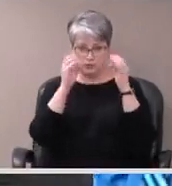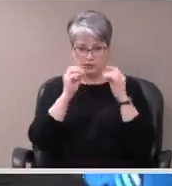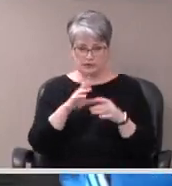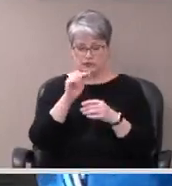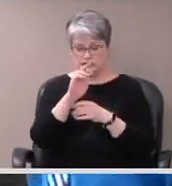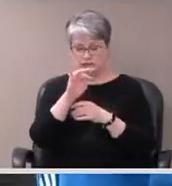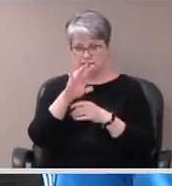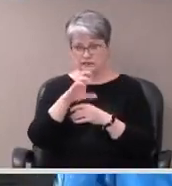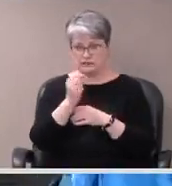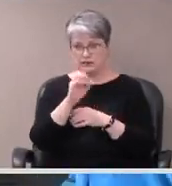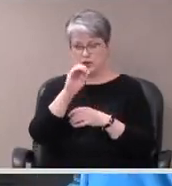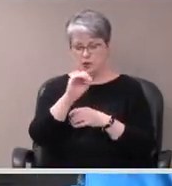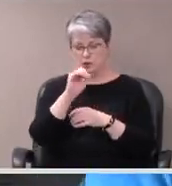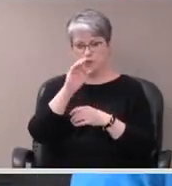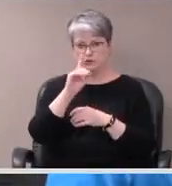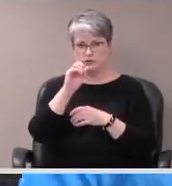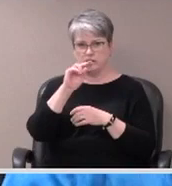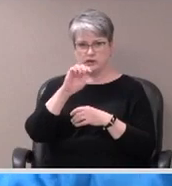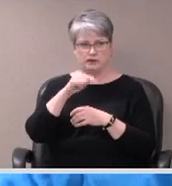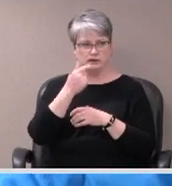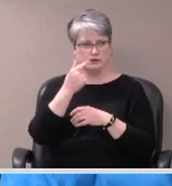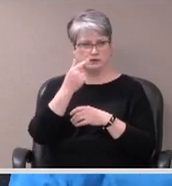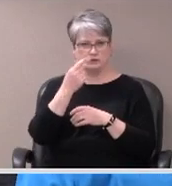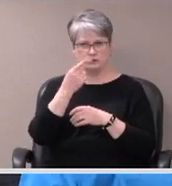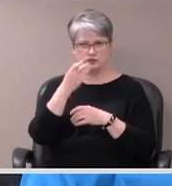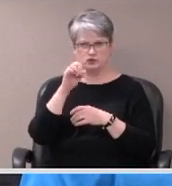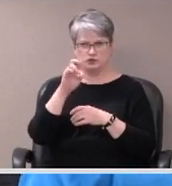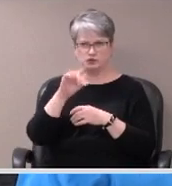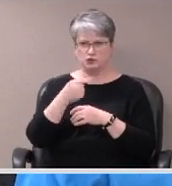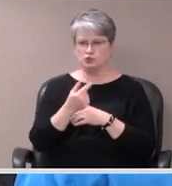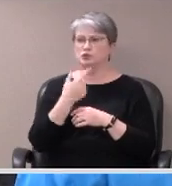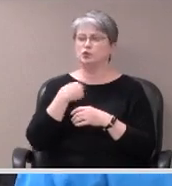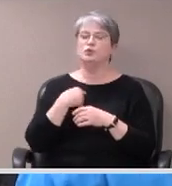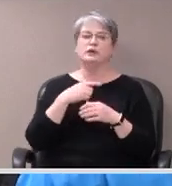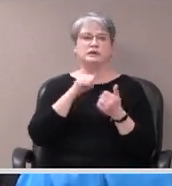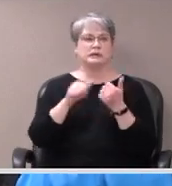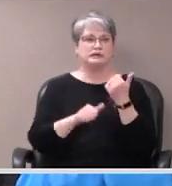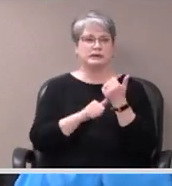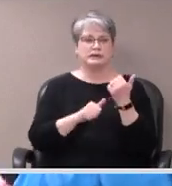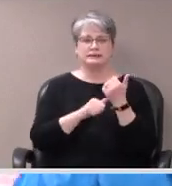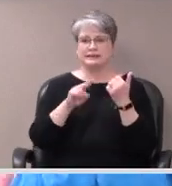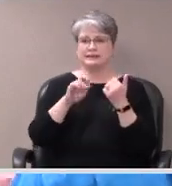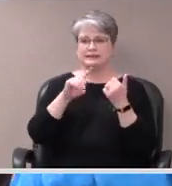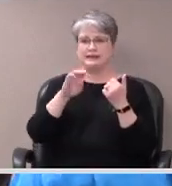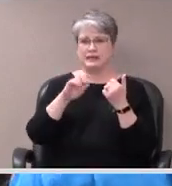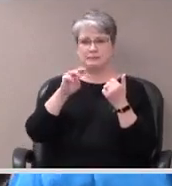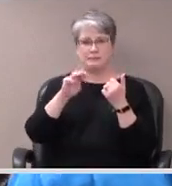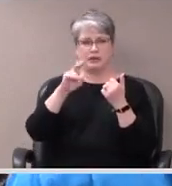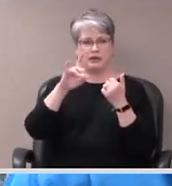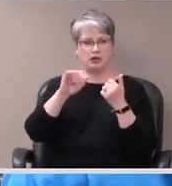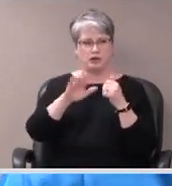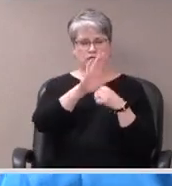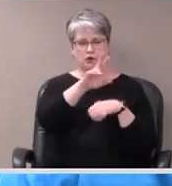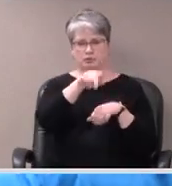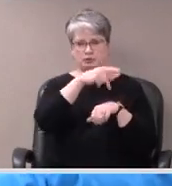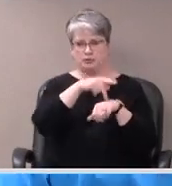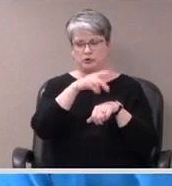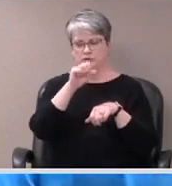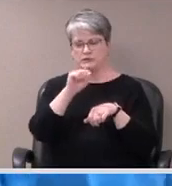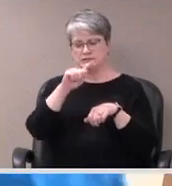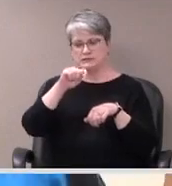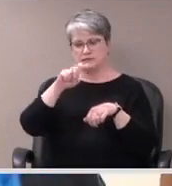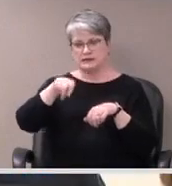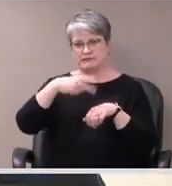Nancy O'Donohue. Joining in her recognition is Assistant Superintendent Nate Meyer and her principal Stephanie Smith.